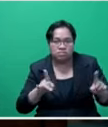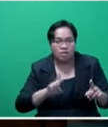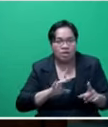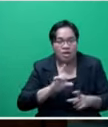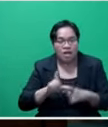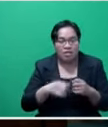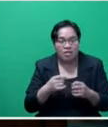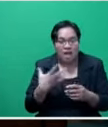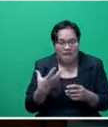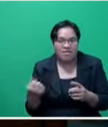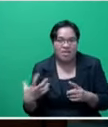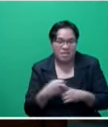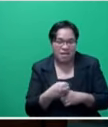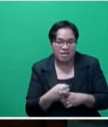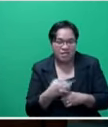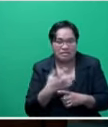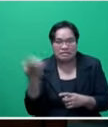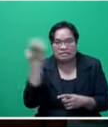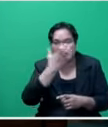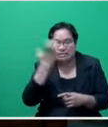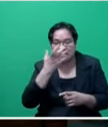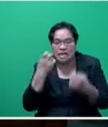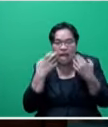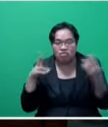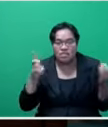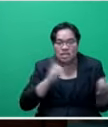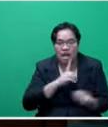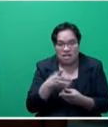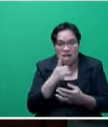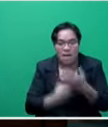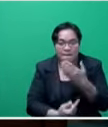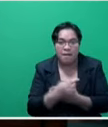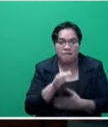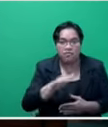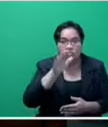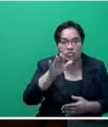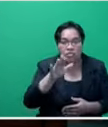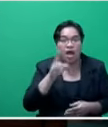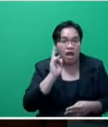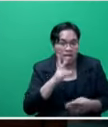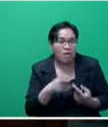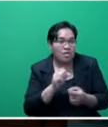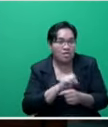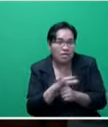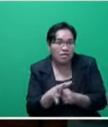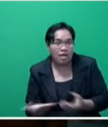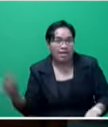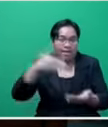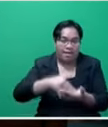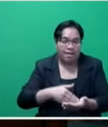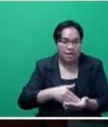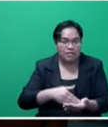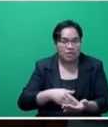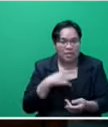the impending impacts of terrible natural disasters. This coupled with the global COVID-19 crisis will only